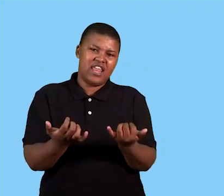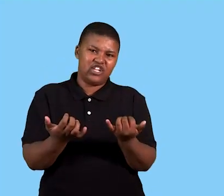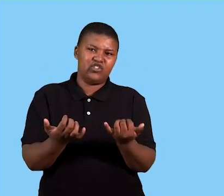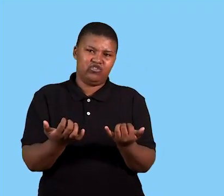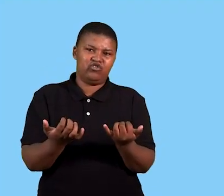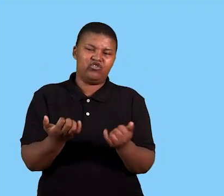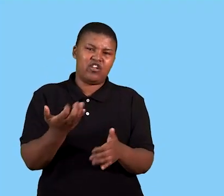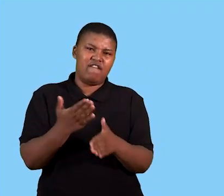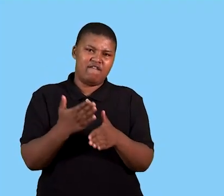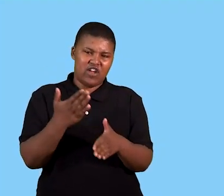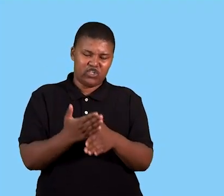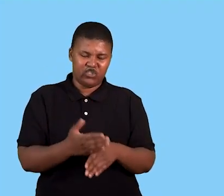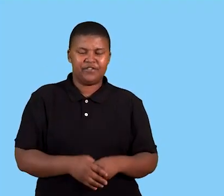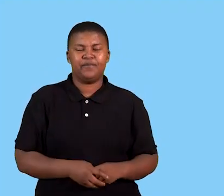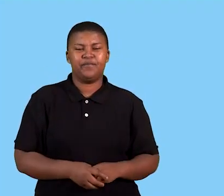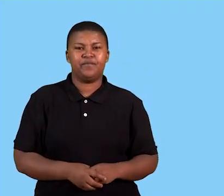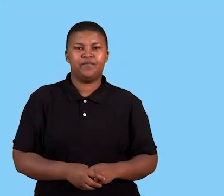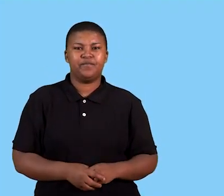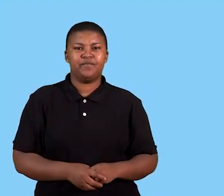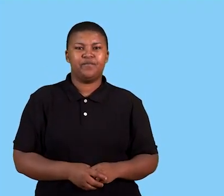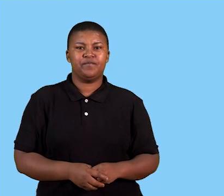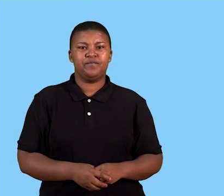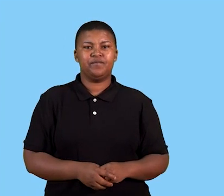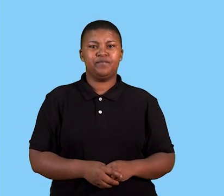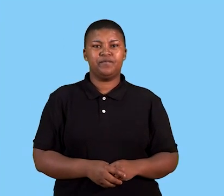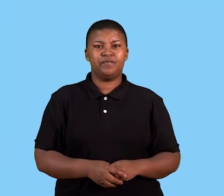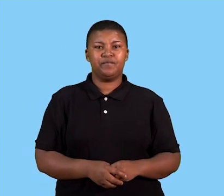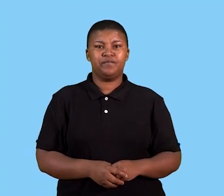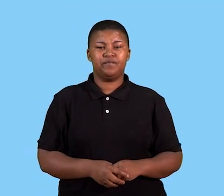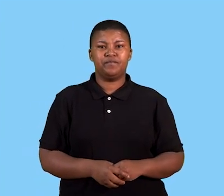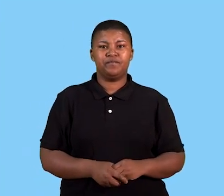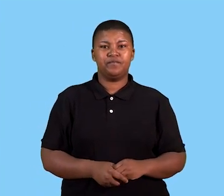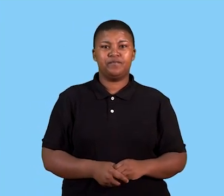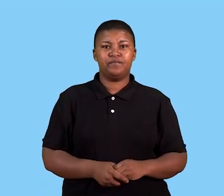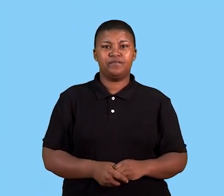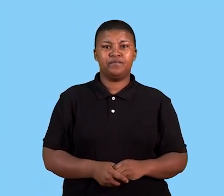to finances or the financial function.